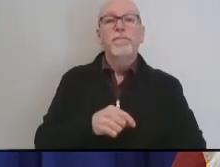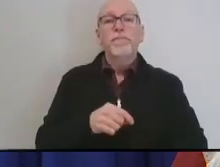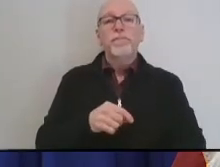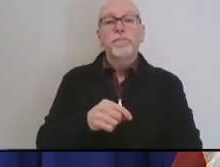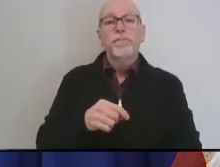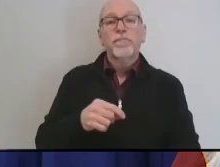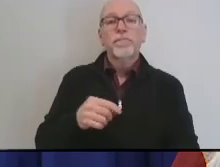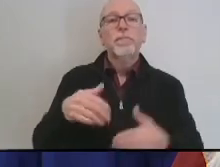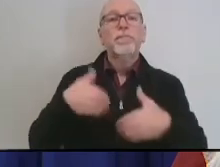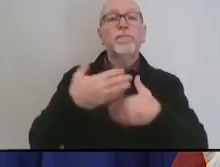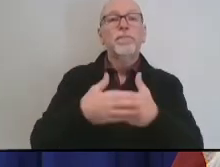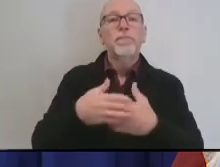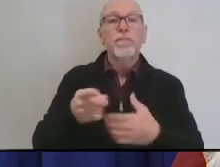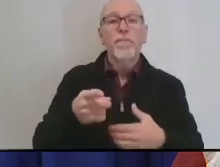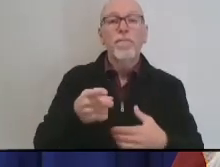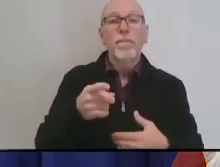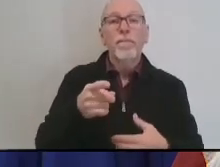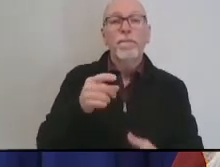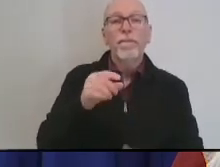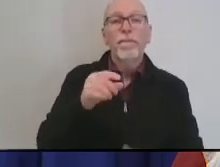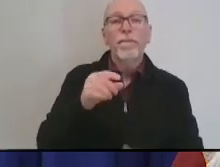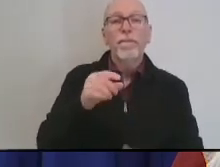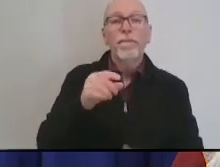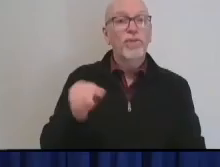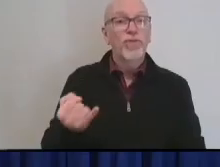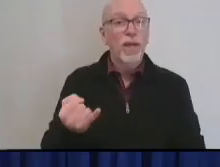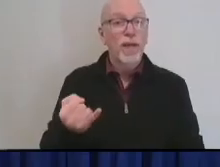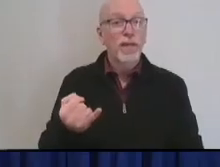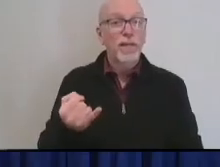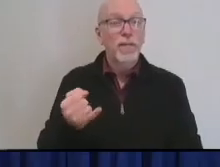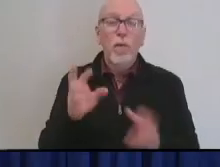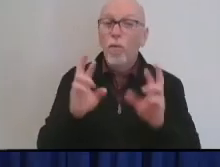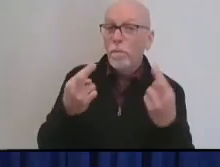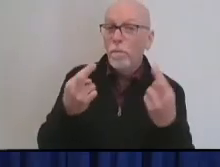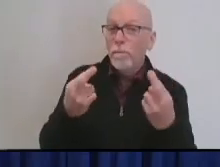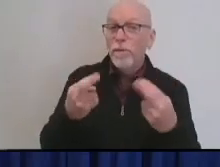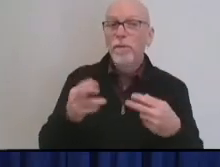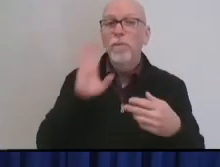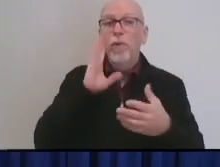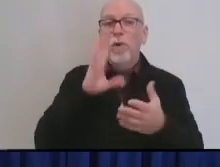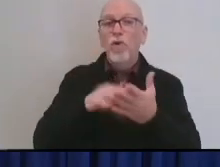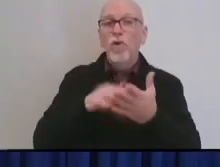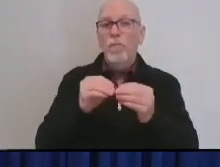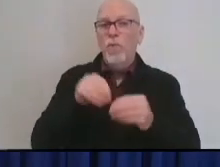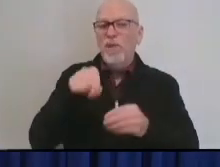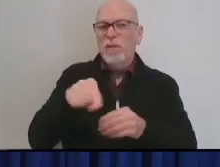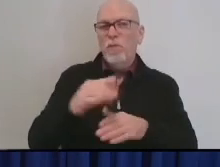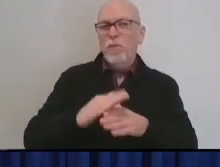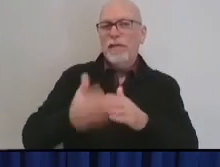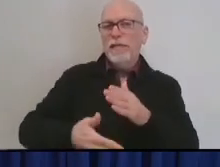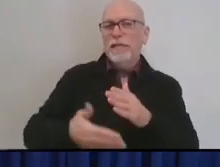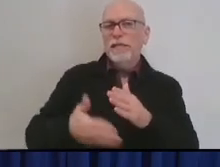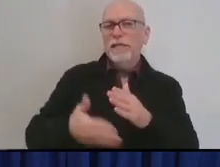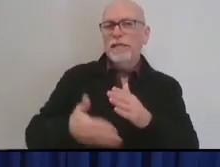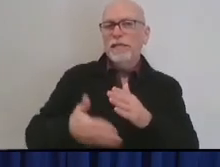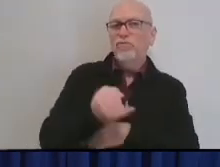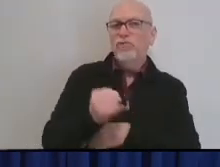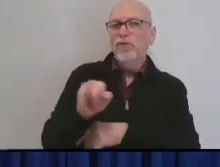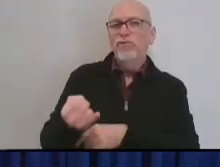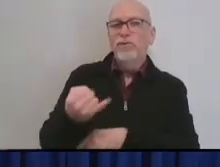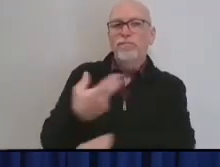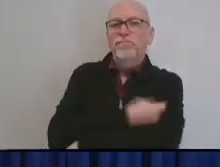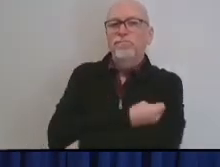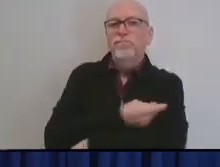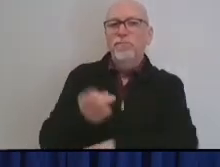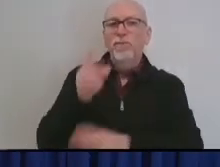J&J. We hope. We'll learn more this weekend, I guess, but it looks like that's headed in the right direction too. So that's going to